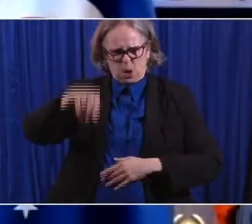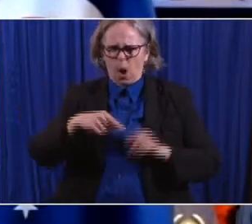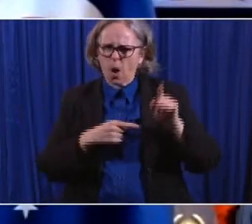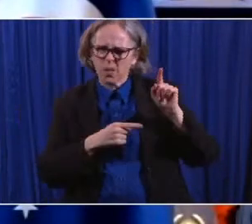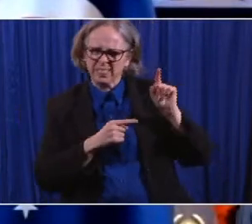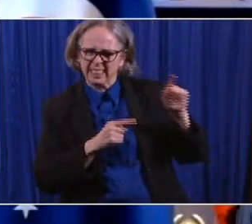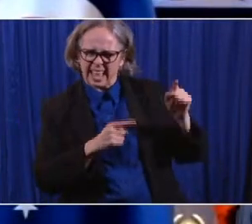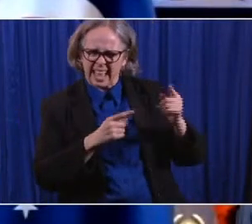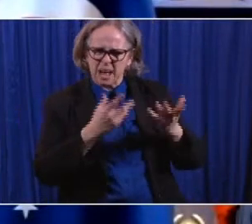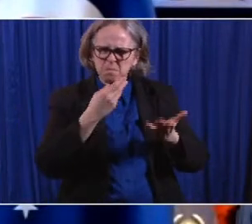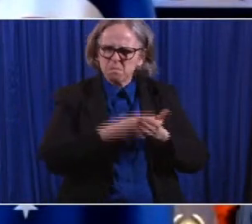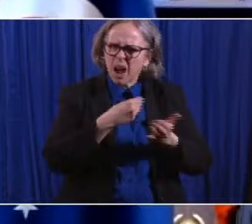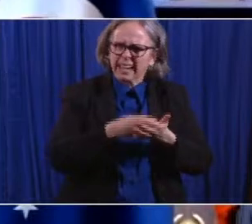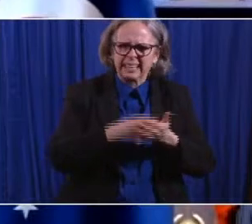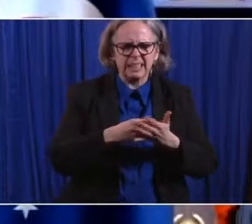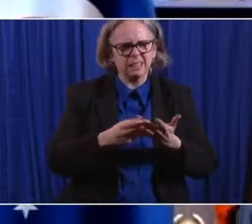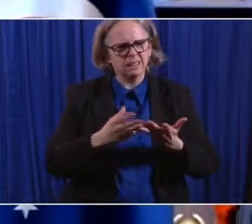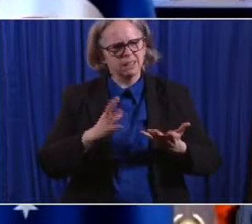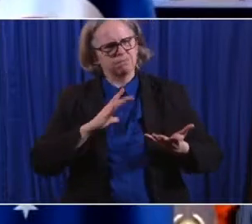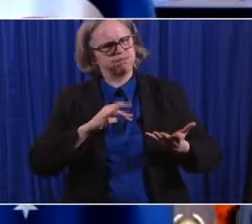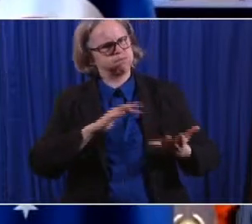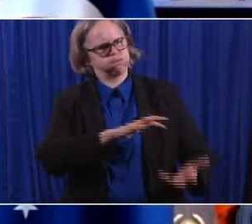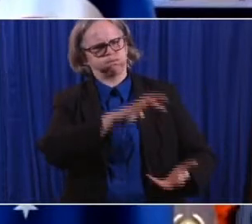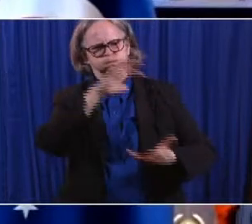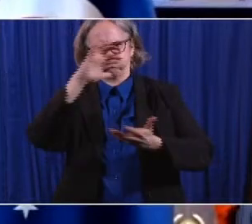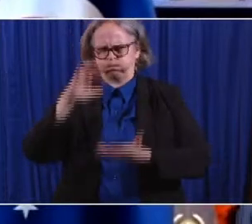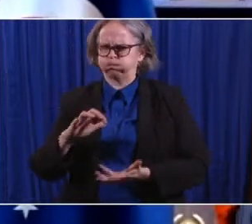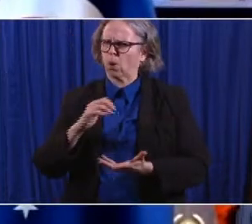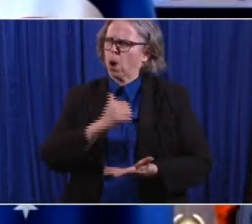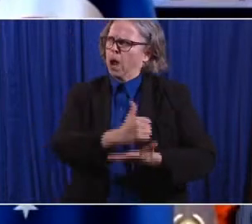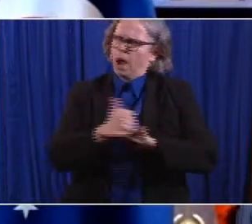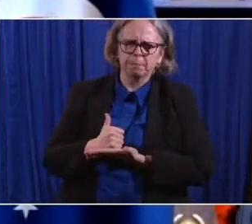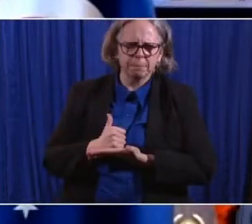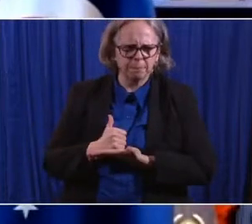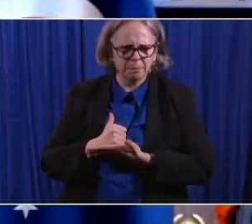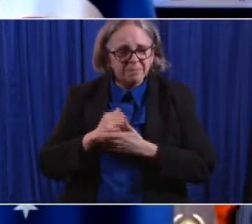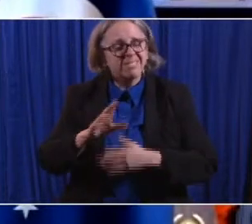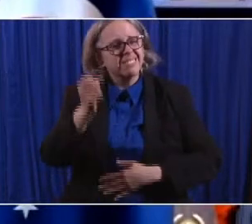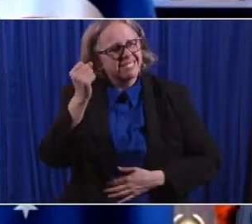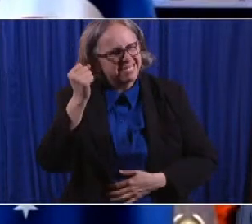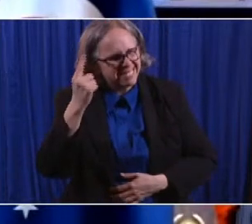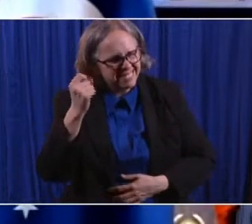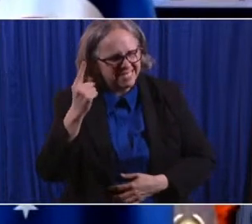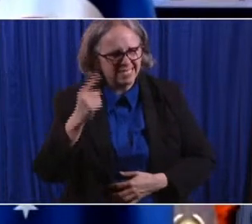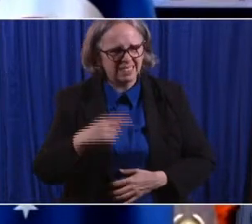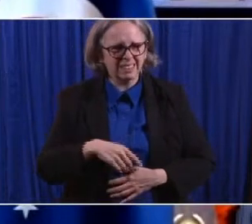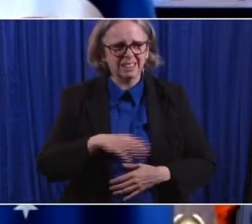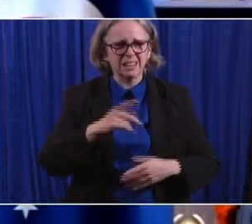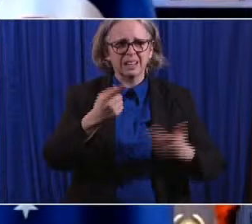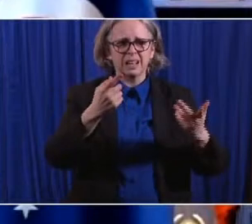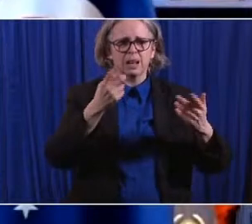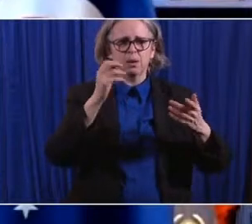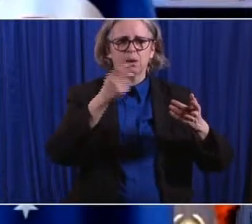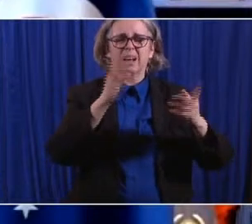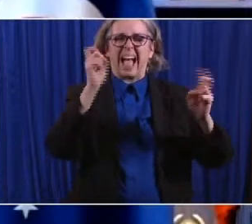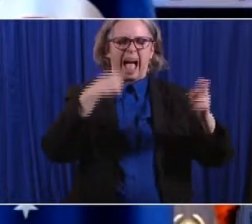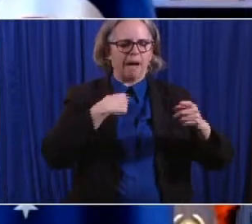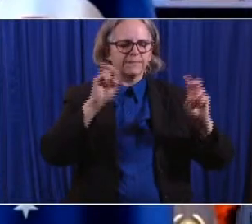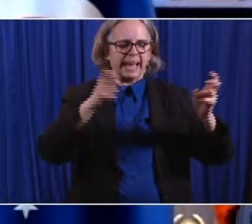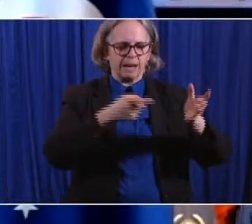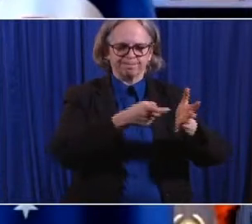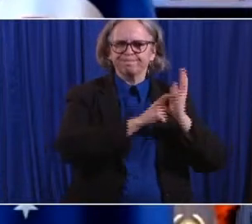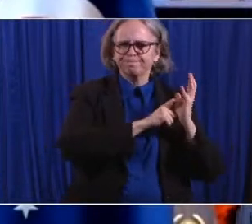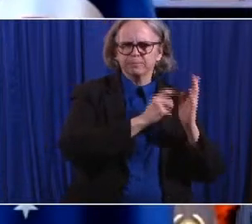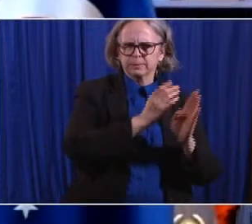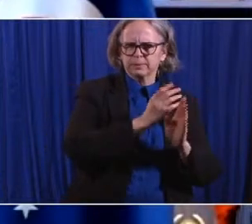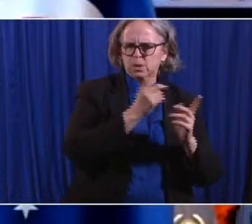funding for state and local governments. However, there's a provision in here that I want to raise an issue